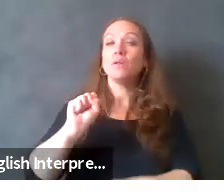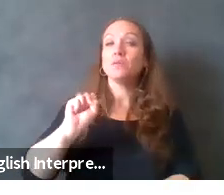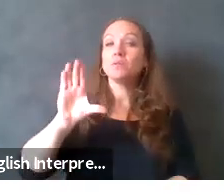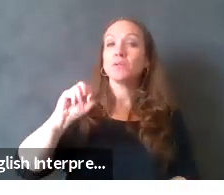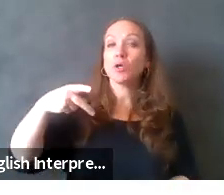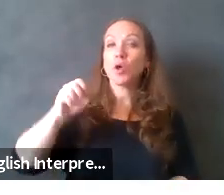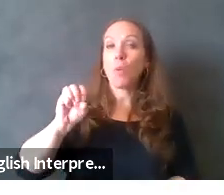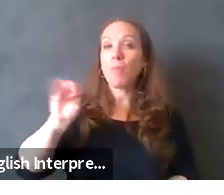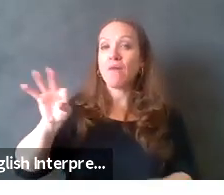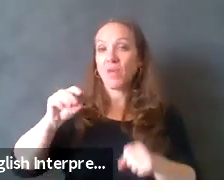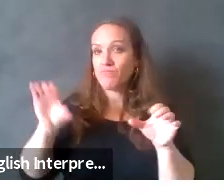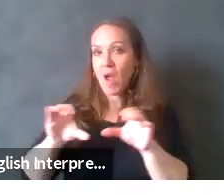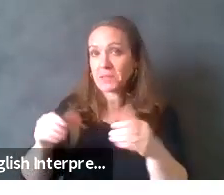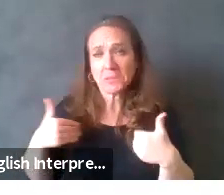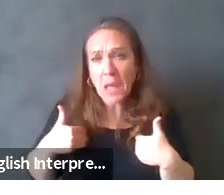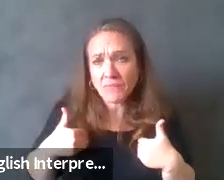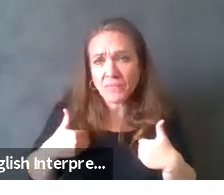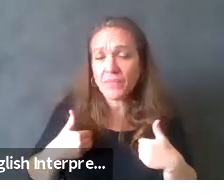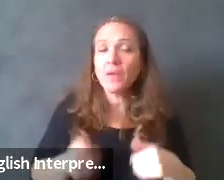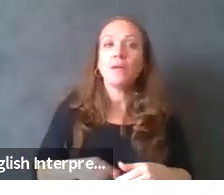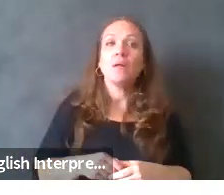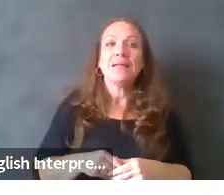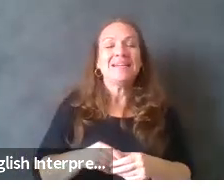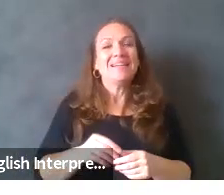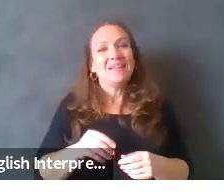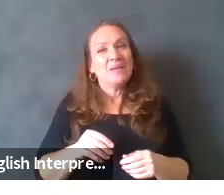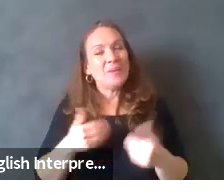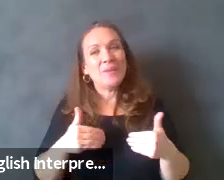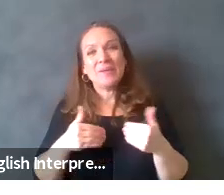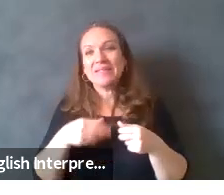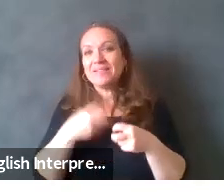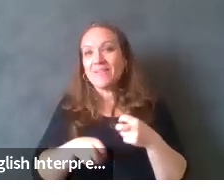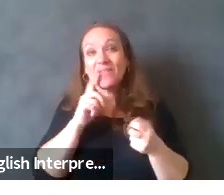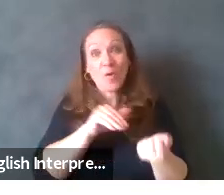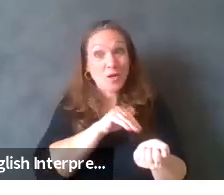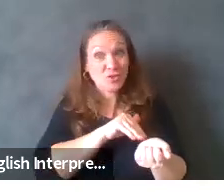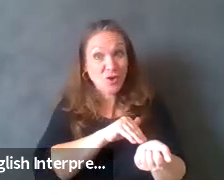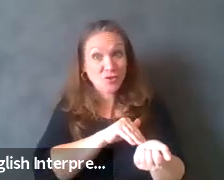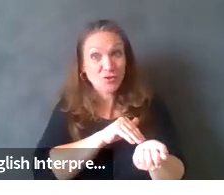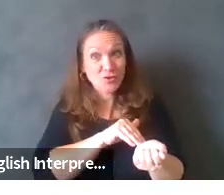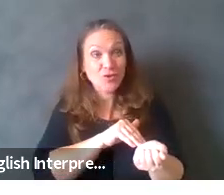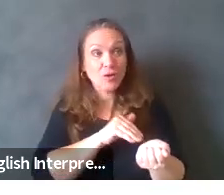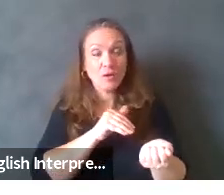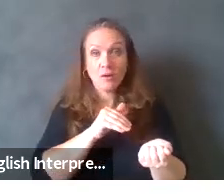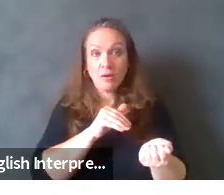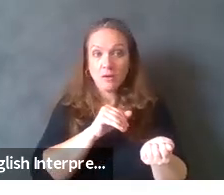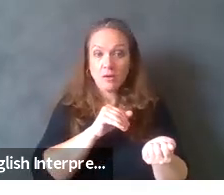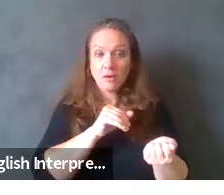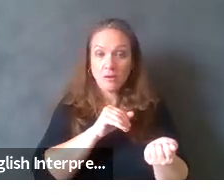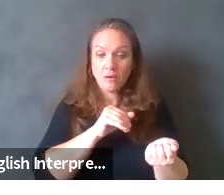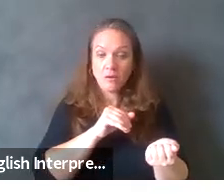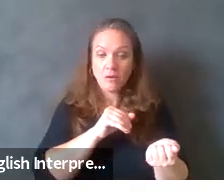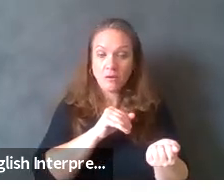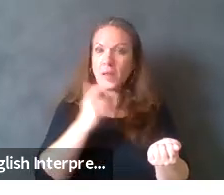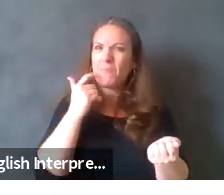think, as you can imagine, it's very difficult for a physician to have full scope of practice because we would have